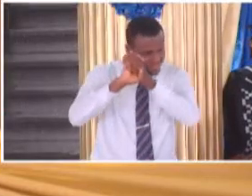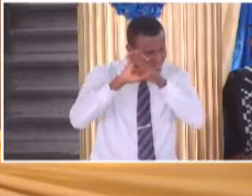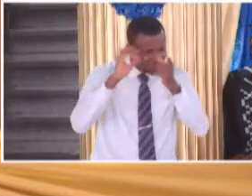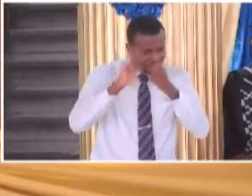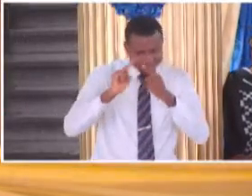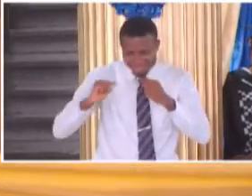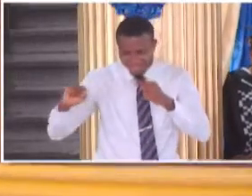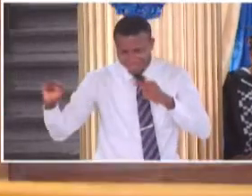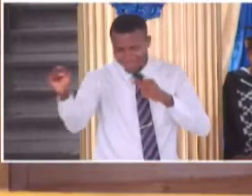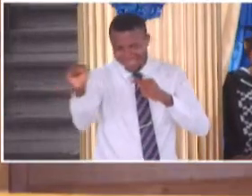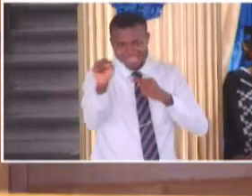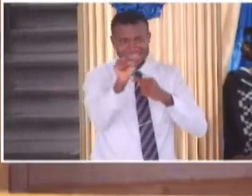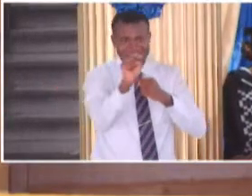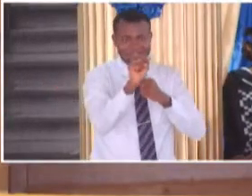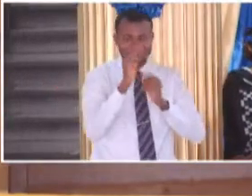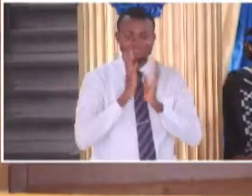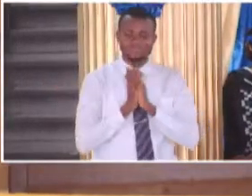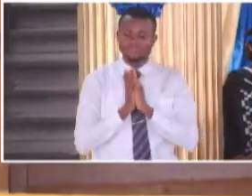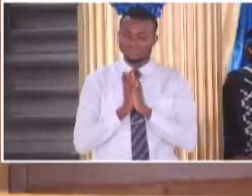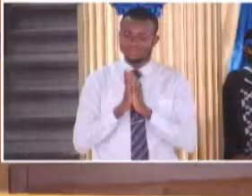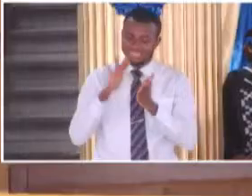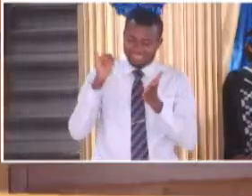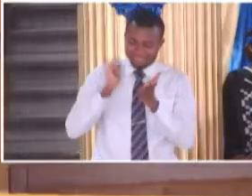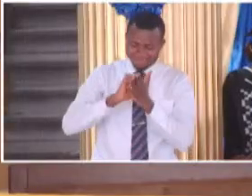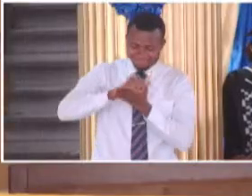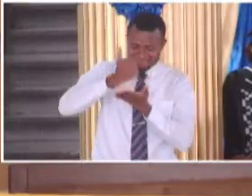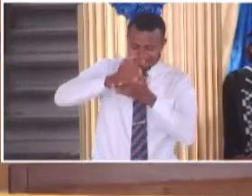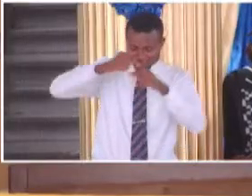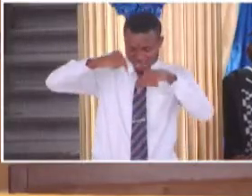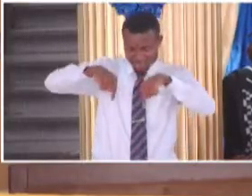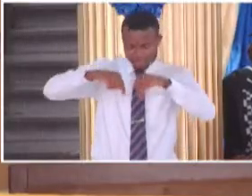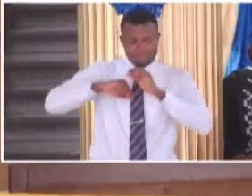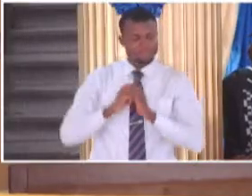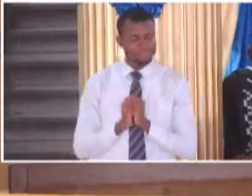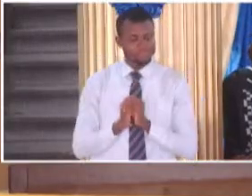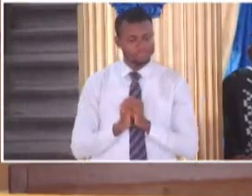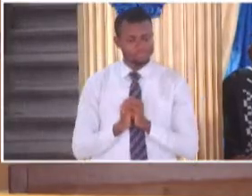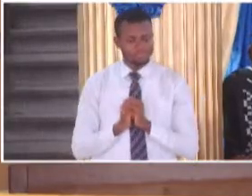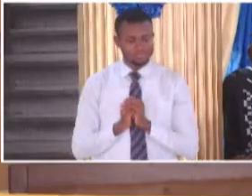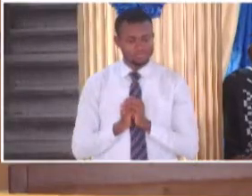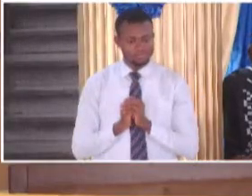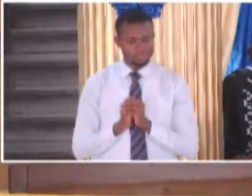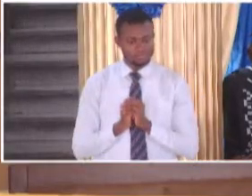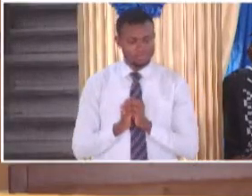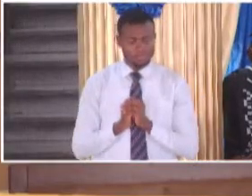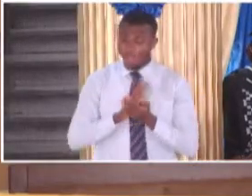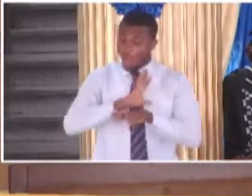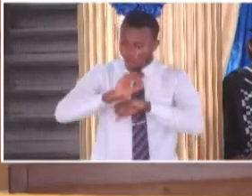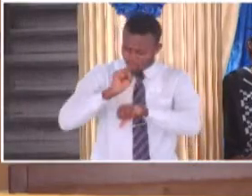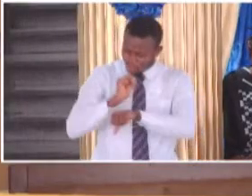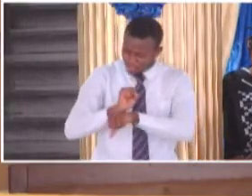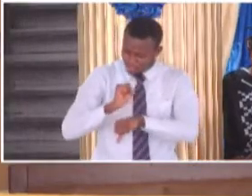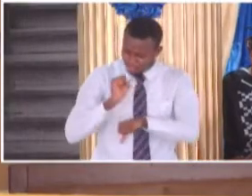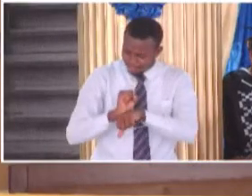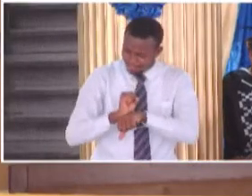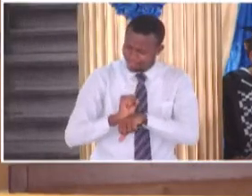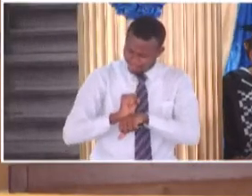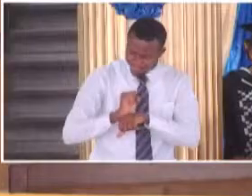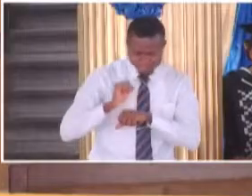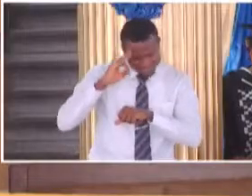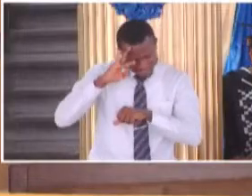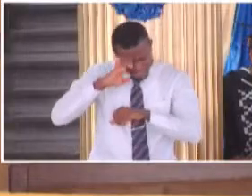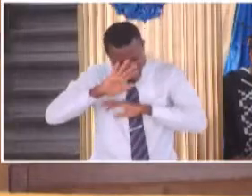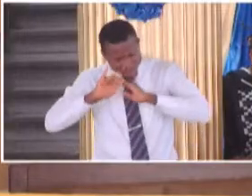and every one of you graduating today. Your perseverance,